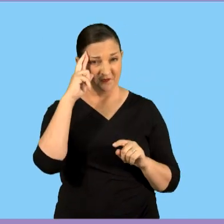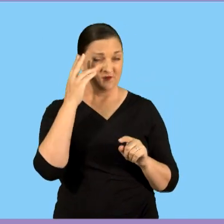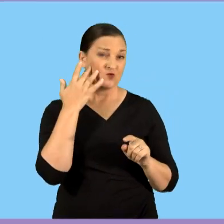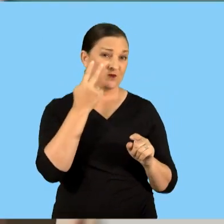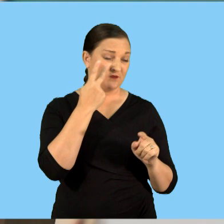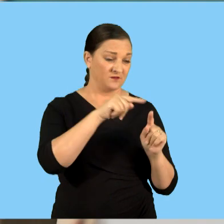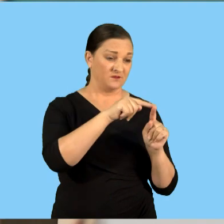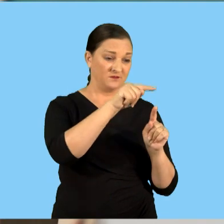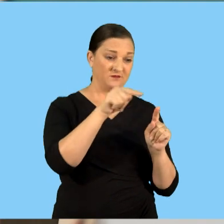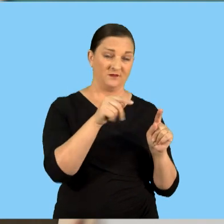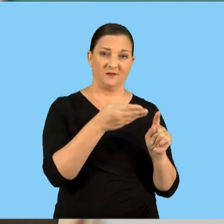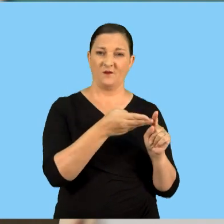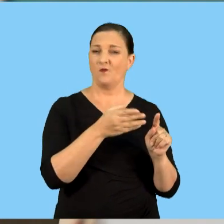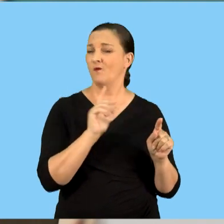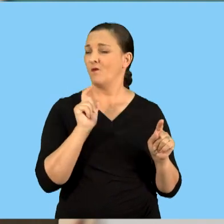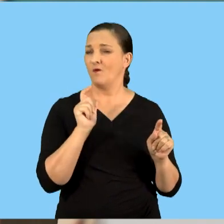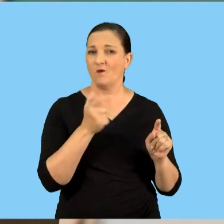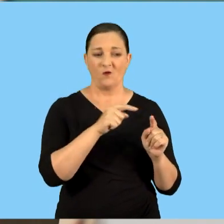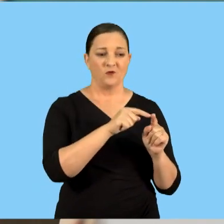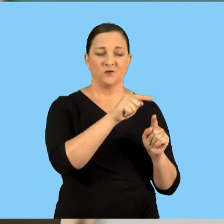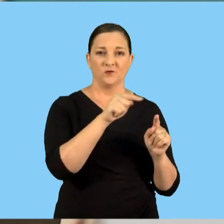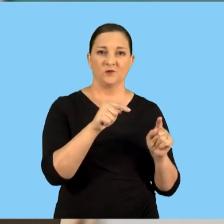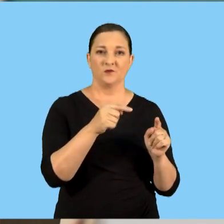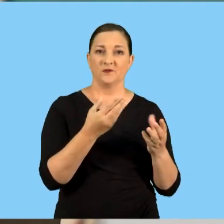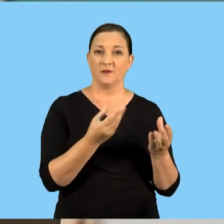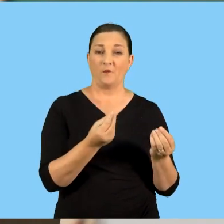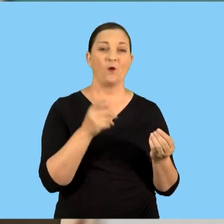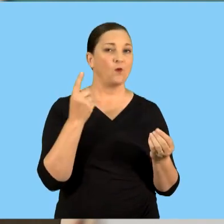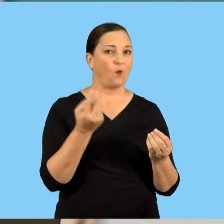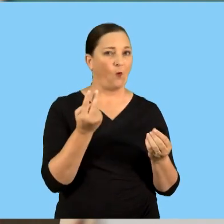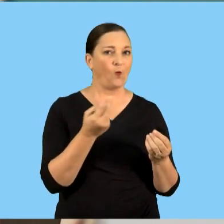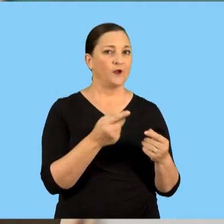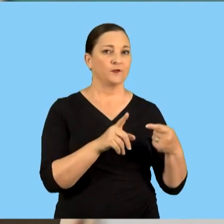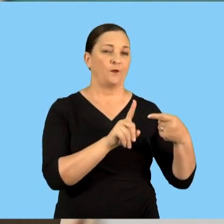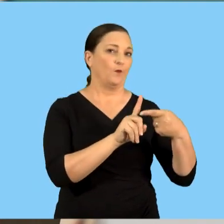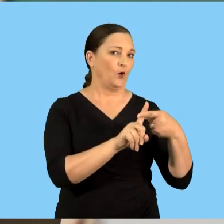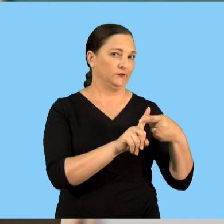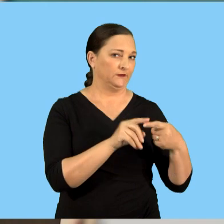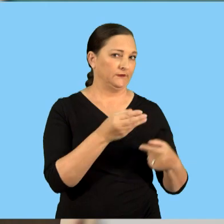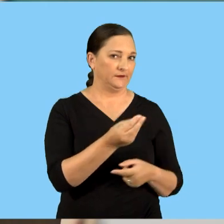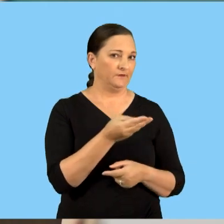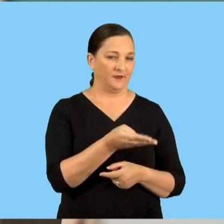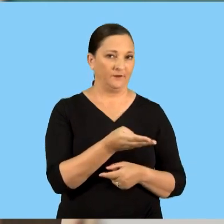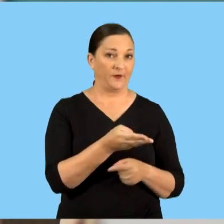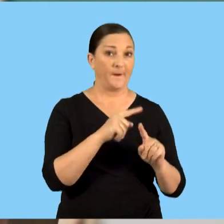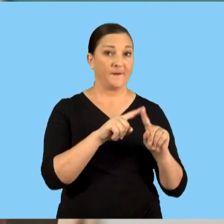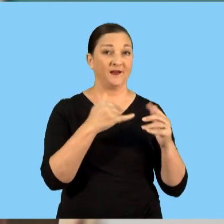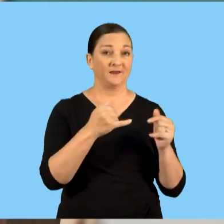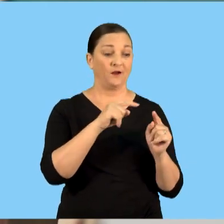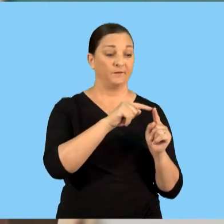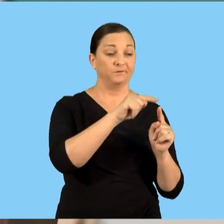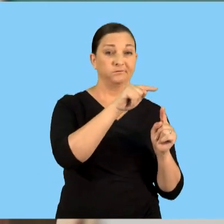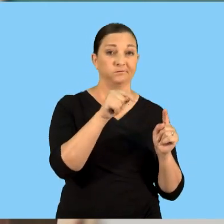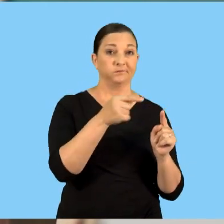this mean? Remember, when it comes to square roots, all of them, all the square numbers are positive. But the square root of